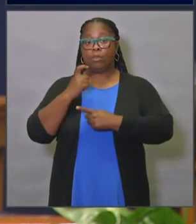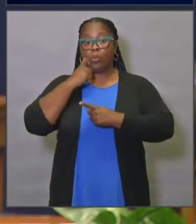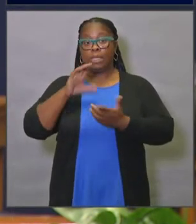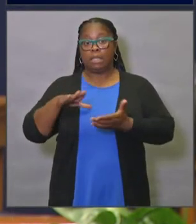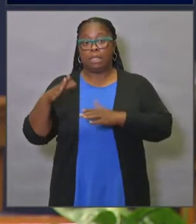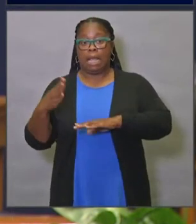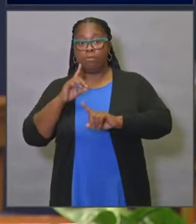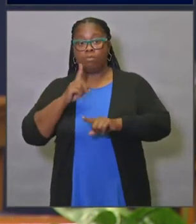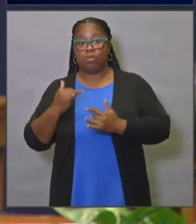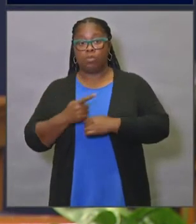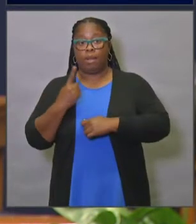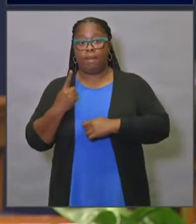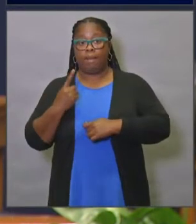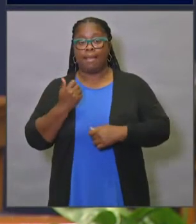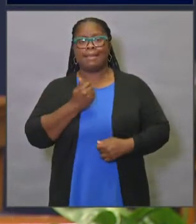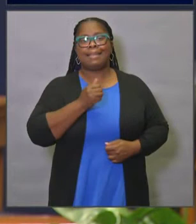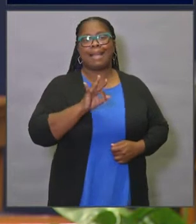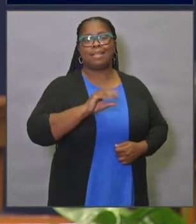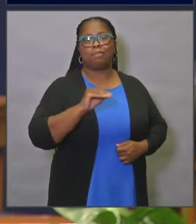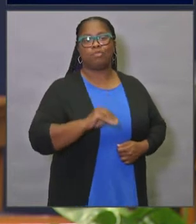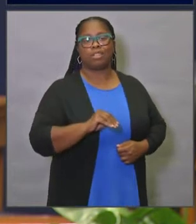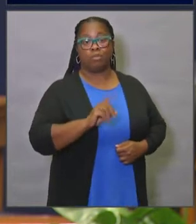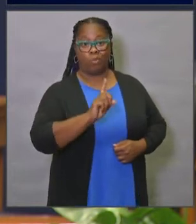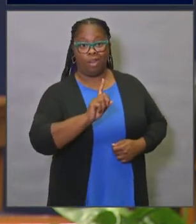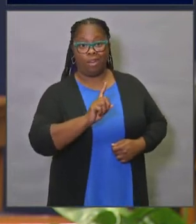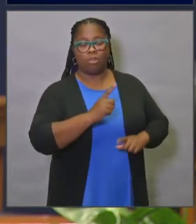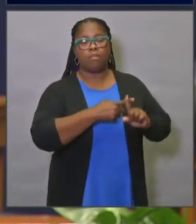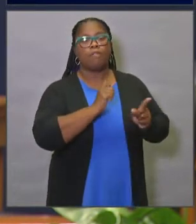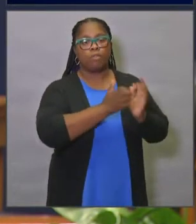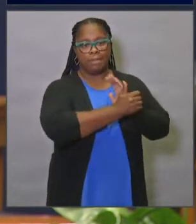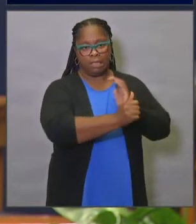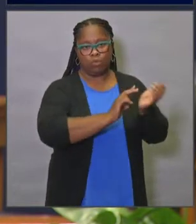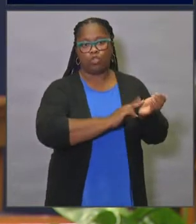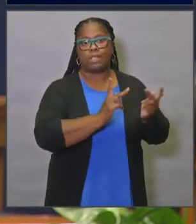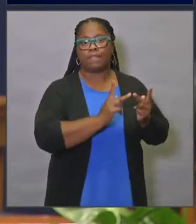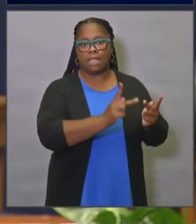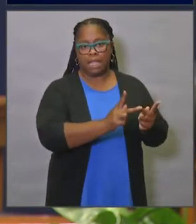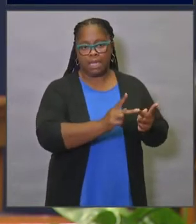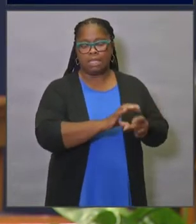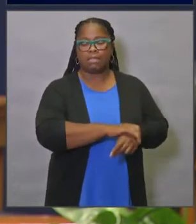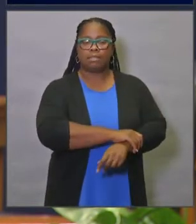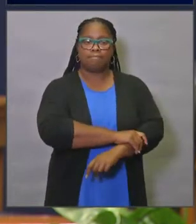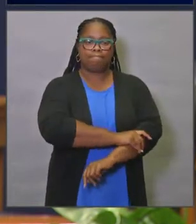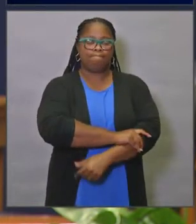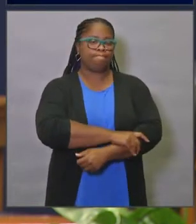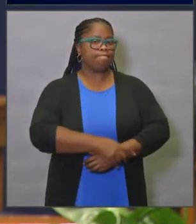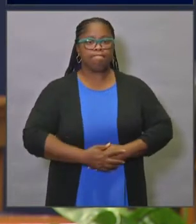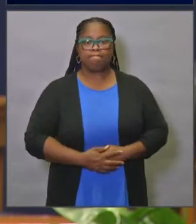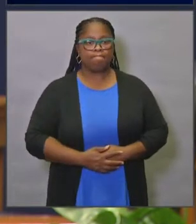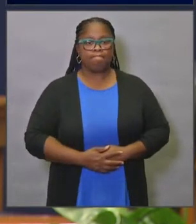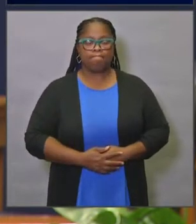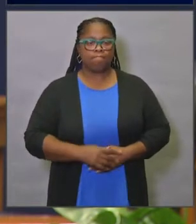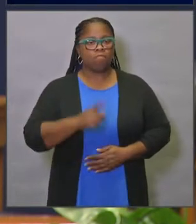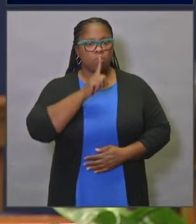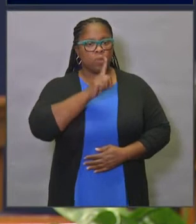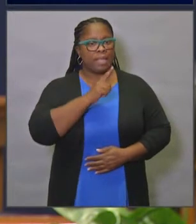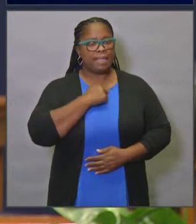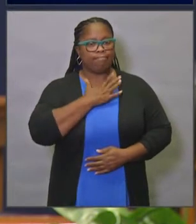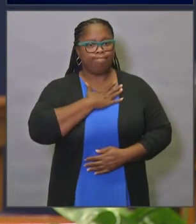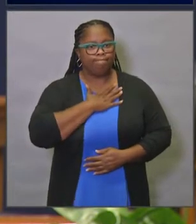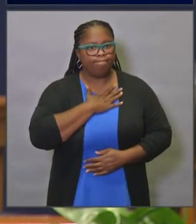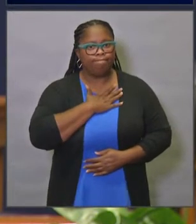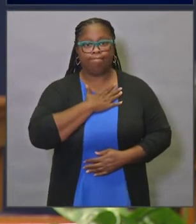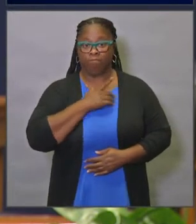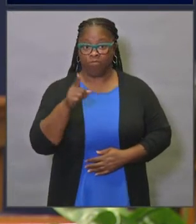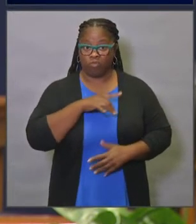today, 19% were skilled nursing facility associated deaths. Again, our hearts are with those, everyone